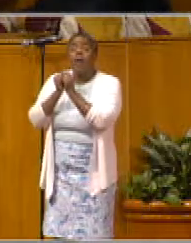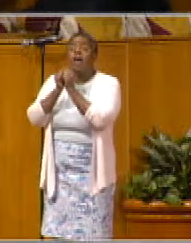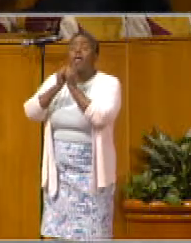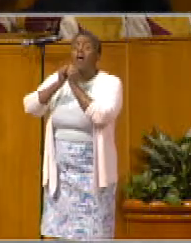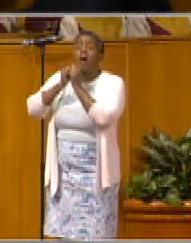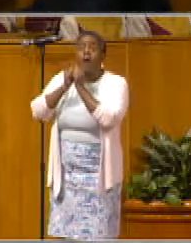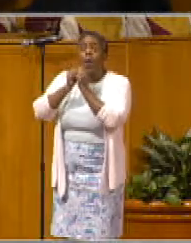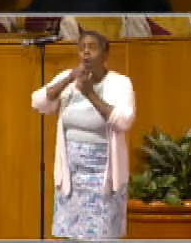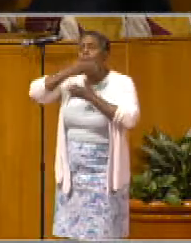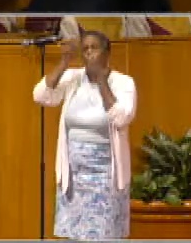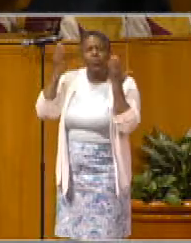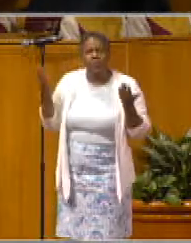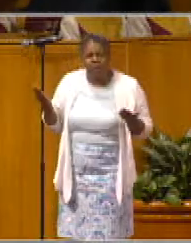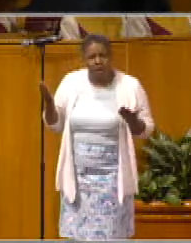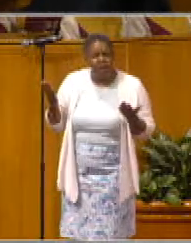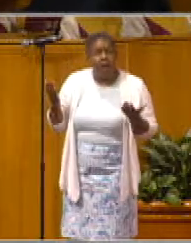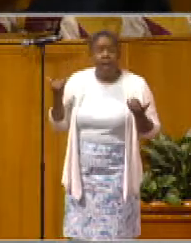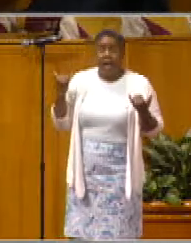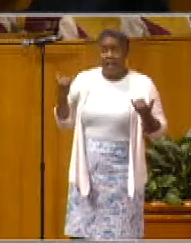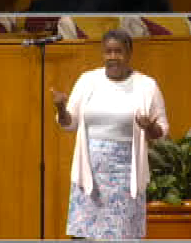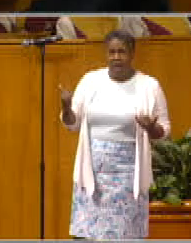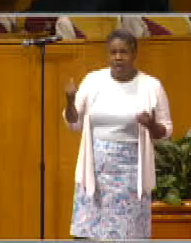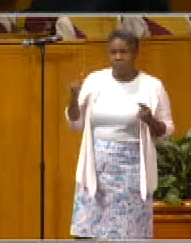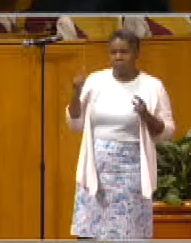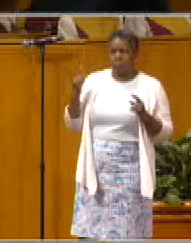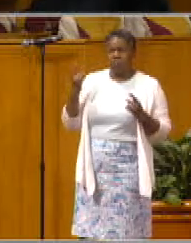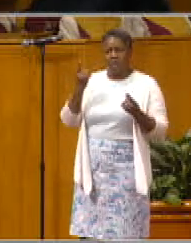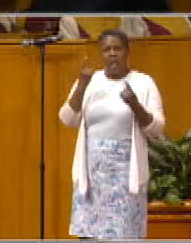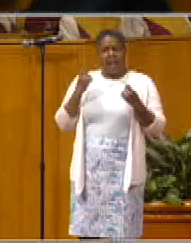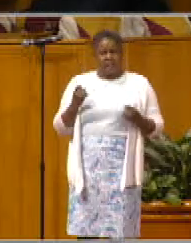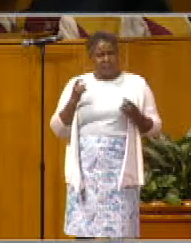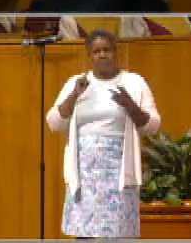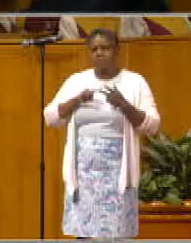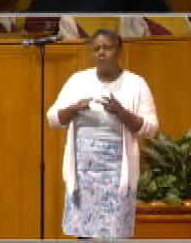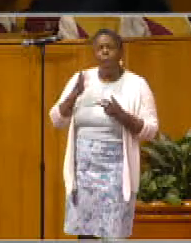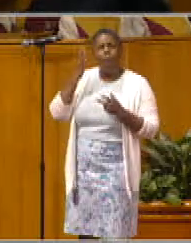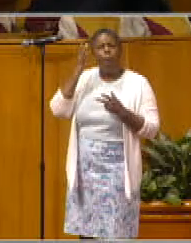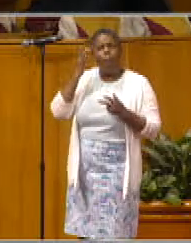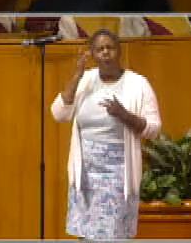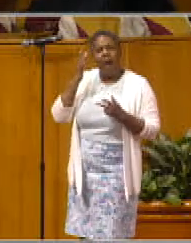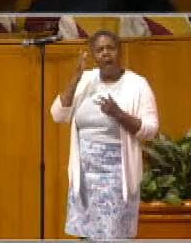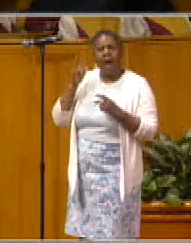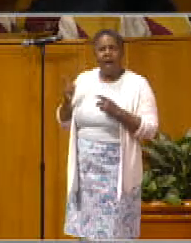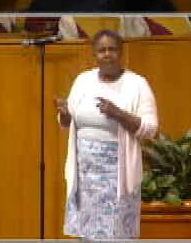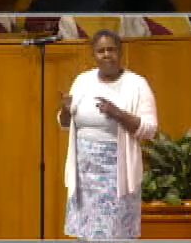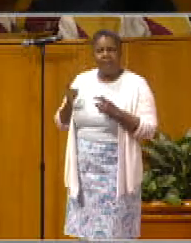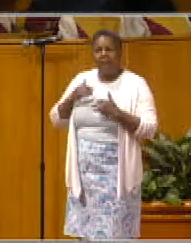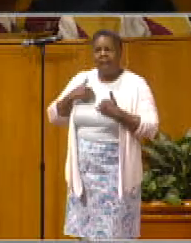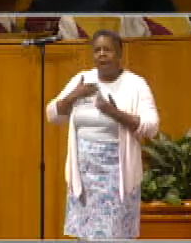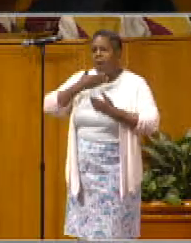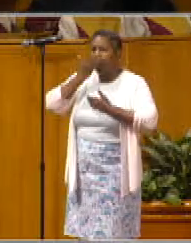ship. Now, what you ought to be asking right here is why come they were empty-handed?